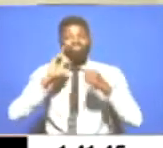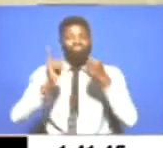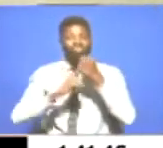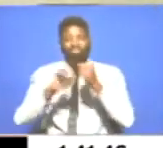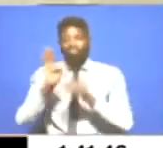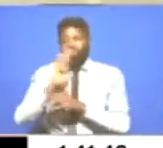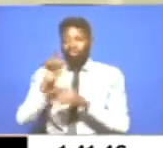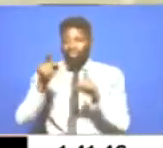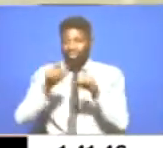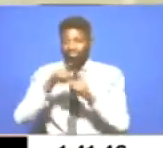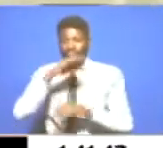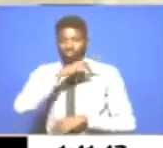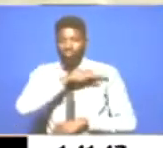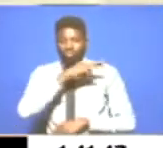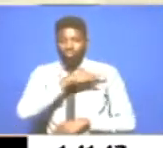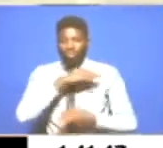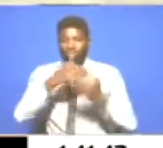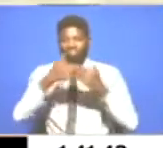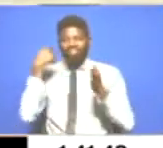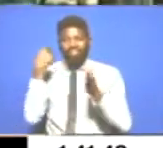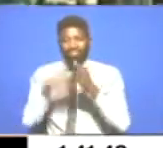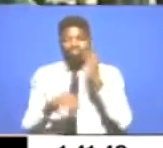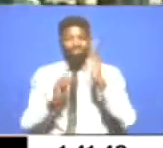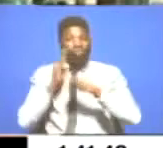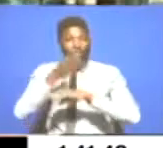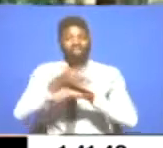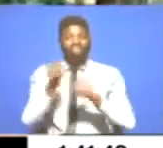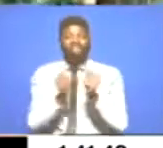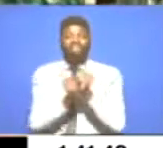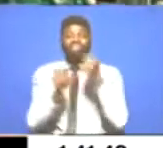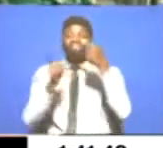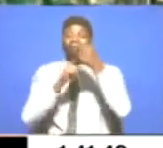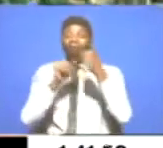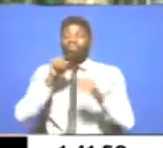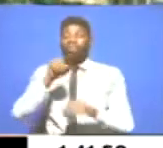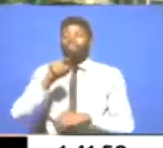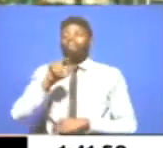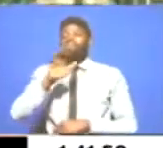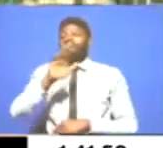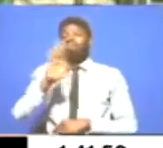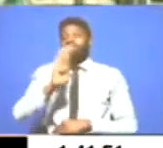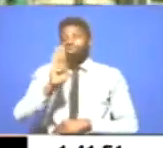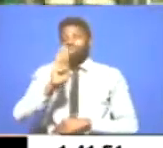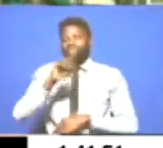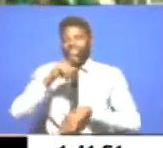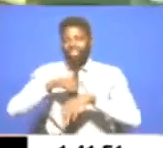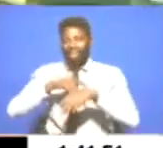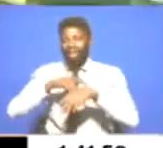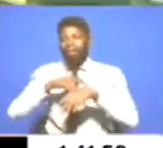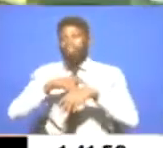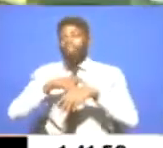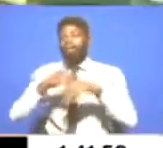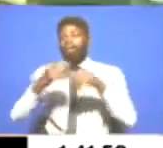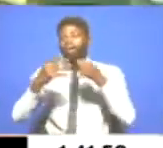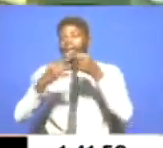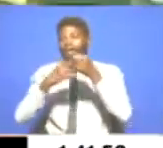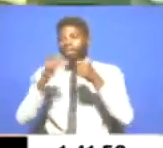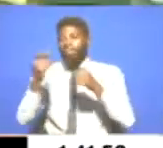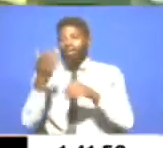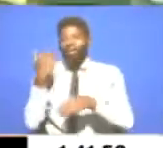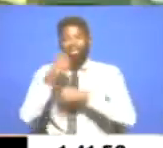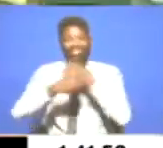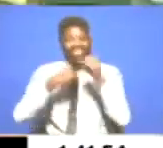a profit before tax of over 16.5 billion shillings for the first 9 months of last year. The